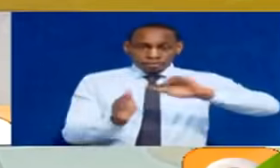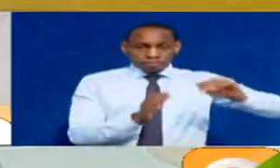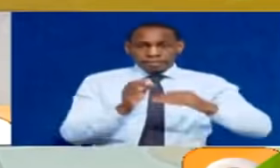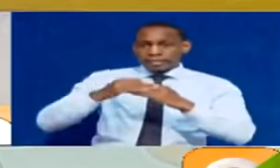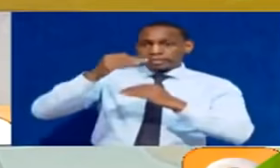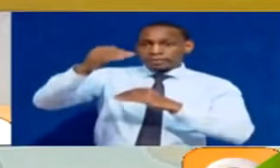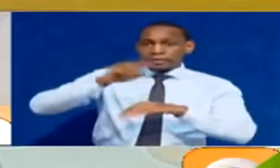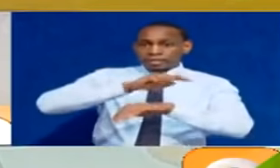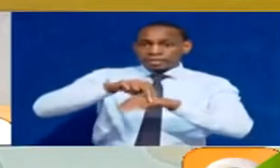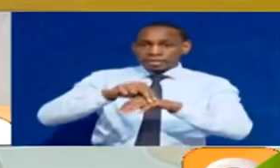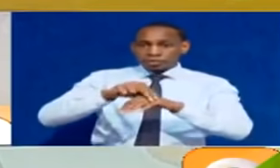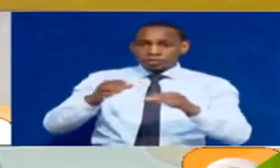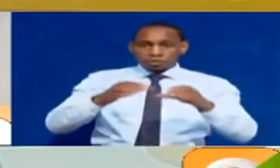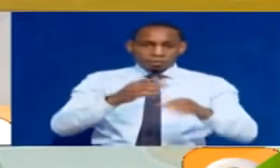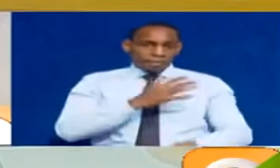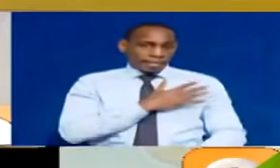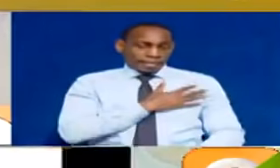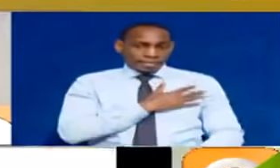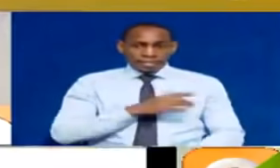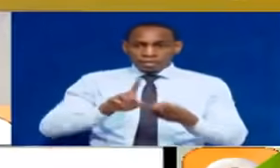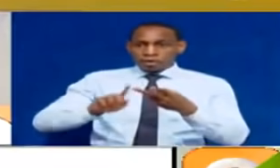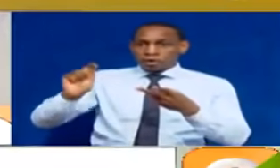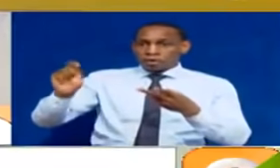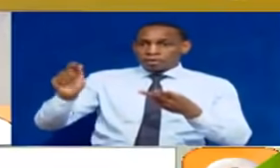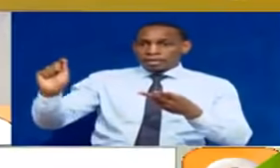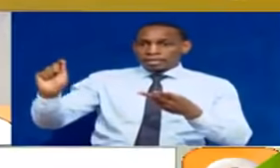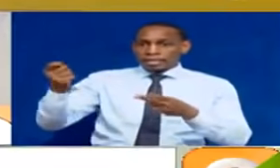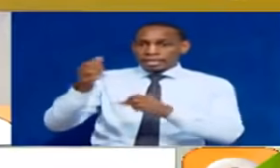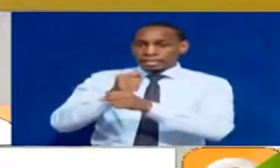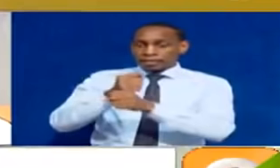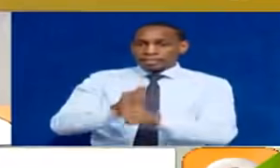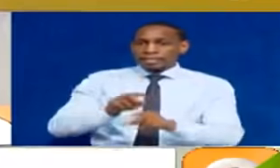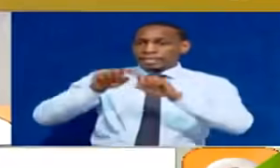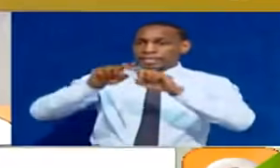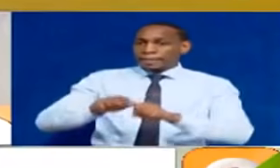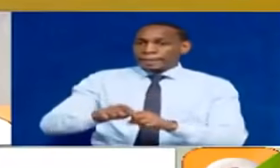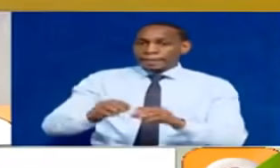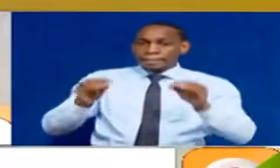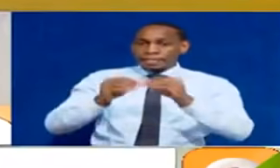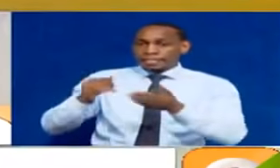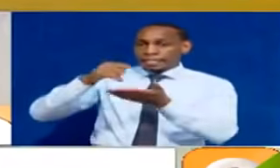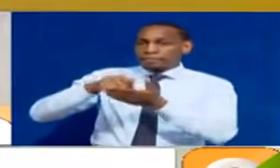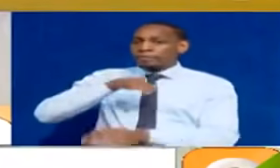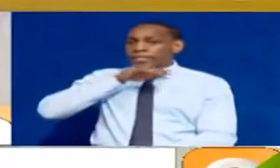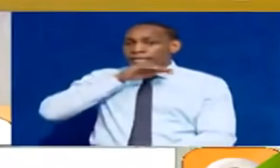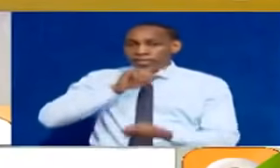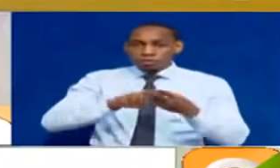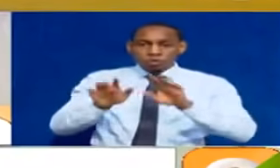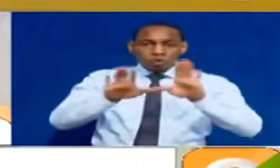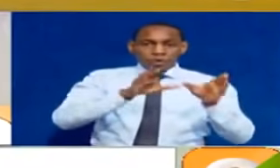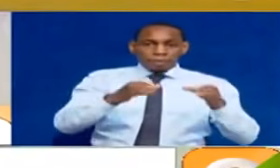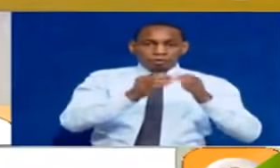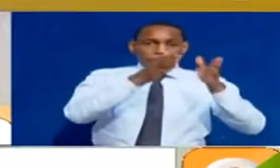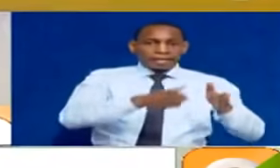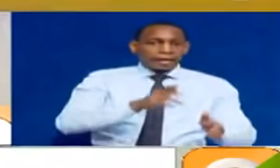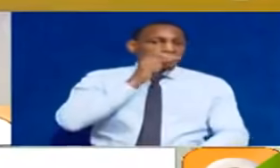The fate of the National Super Alliance, NASA, and the One Kenya Alliance is hinged on a meeting between ODM leader Raila Odinga and Wiper Party